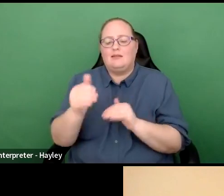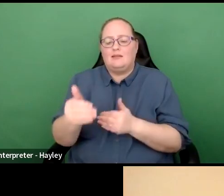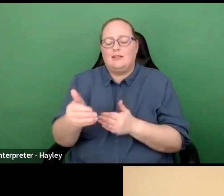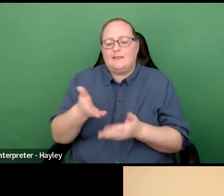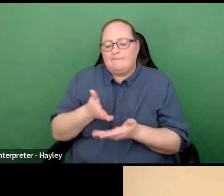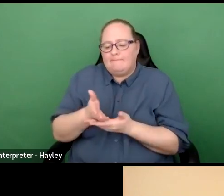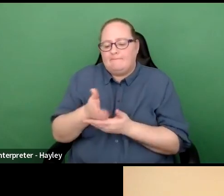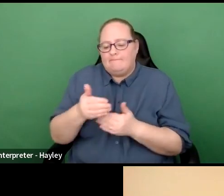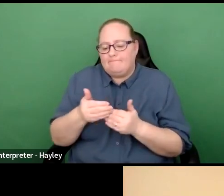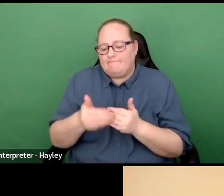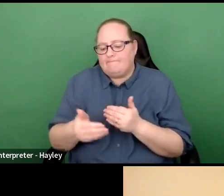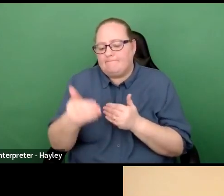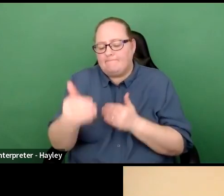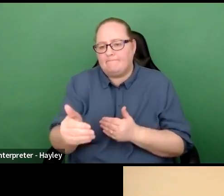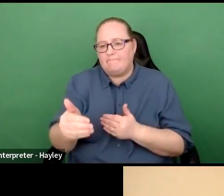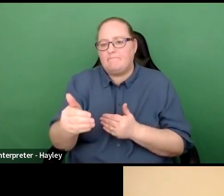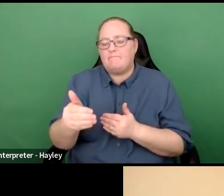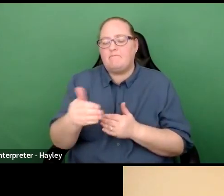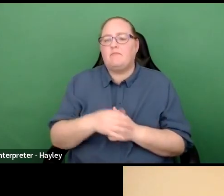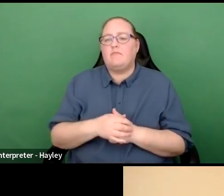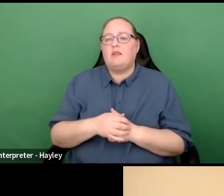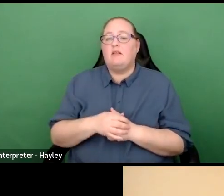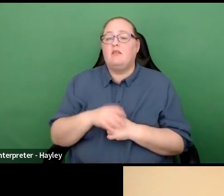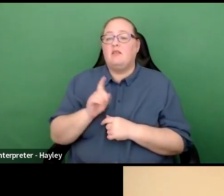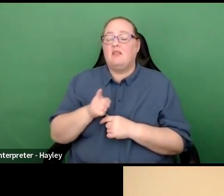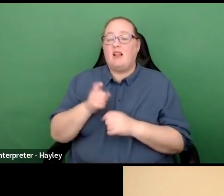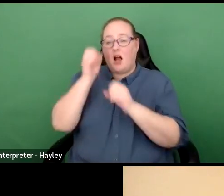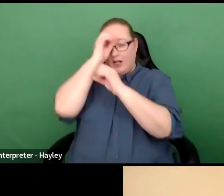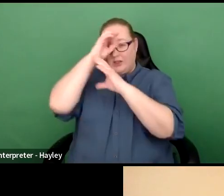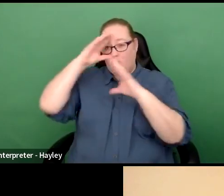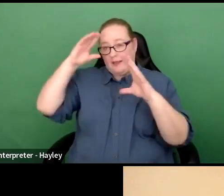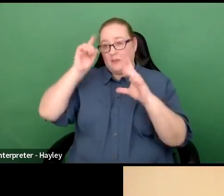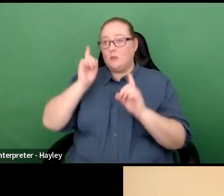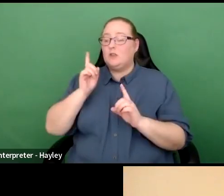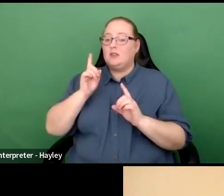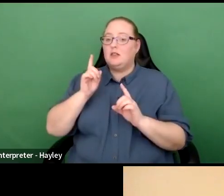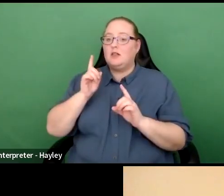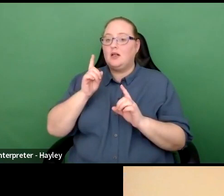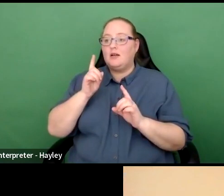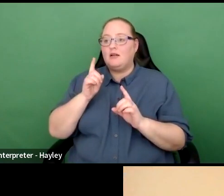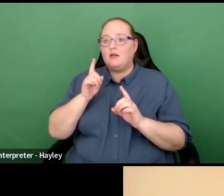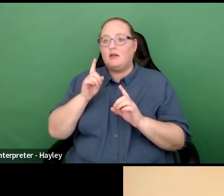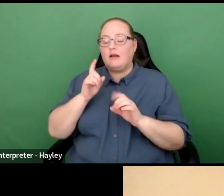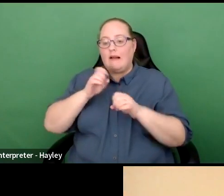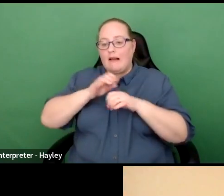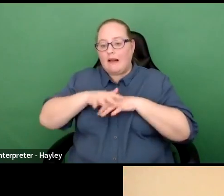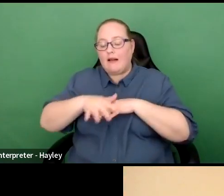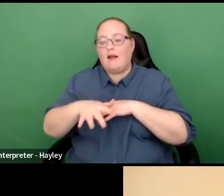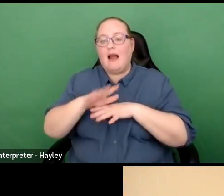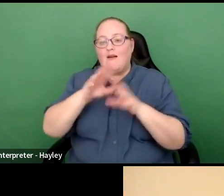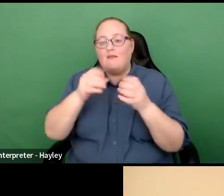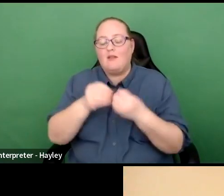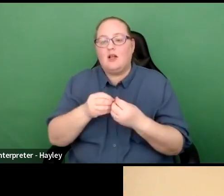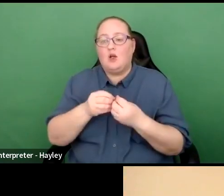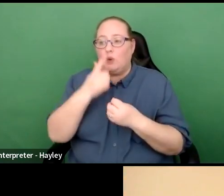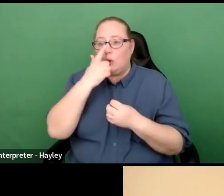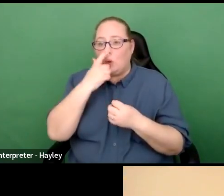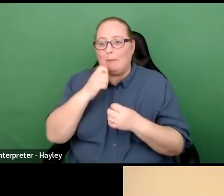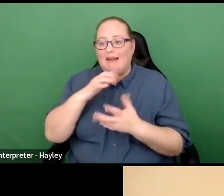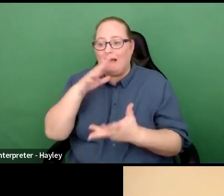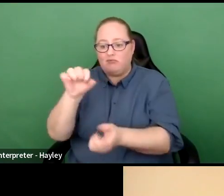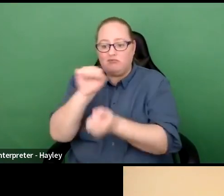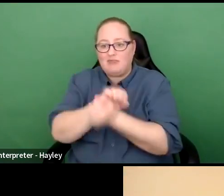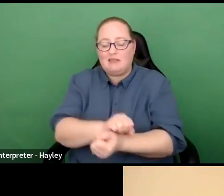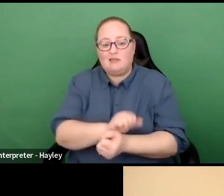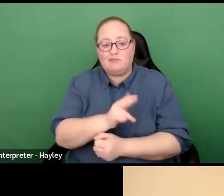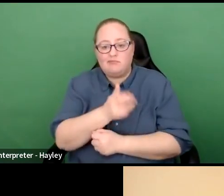you know, ideology permeated everything and you could be arrested and shot, it was safer for you to be a professional